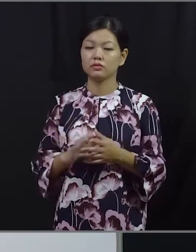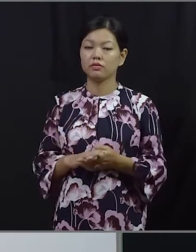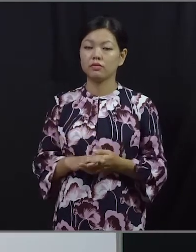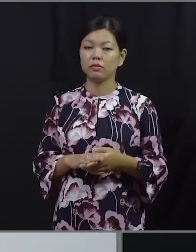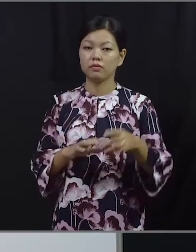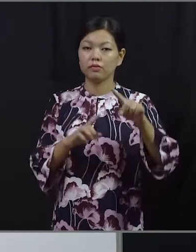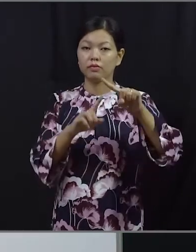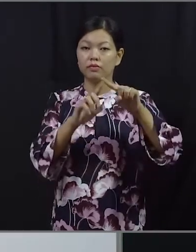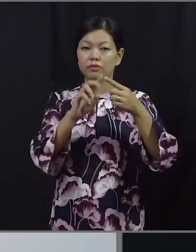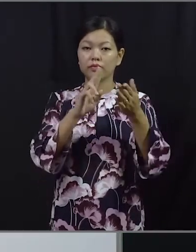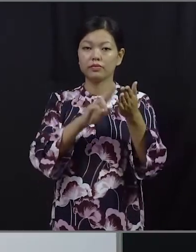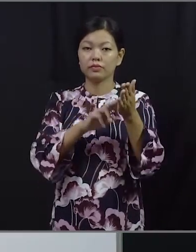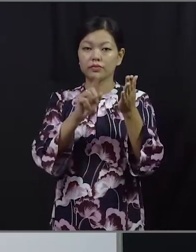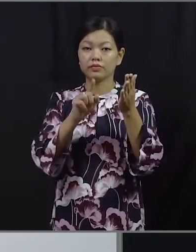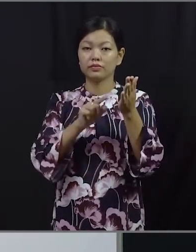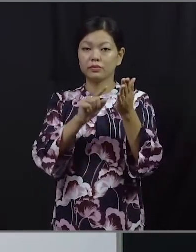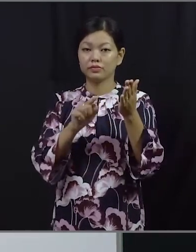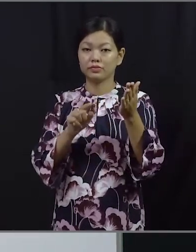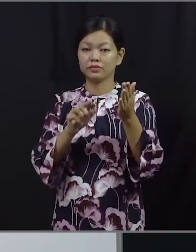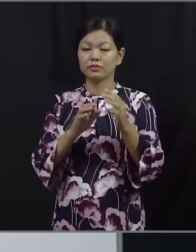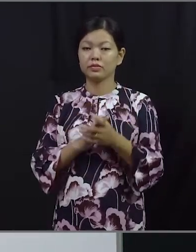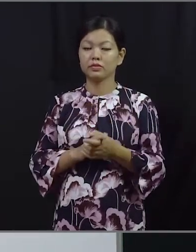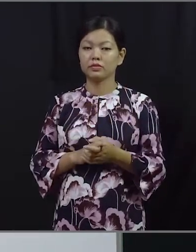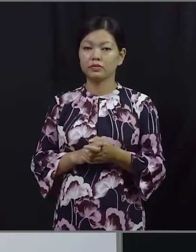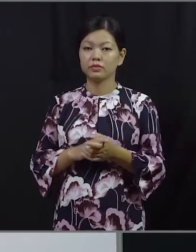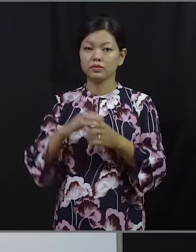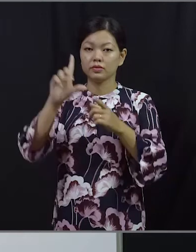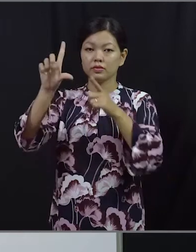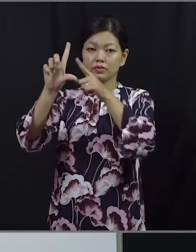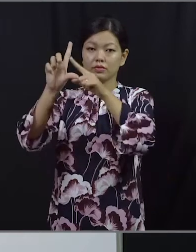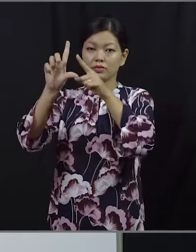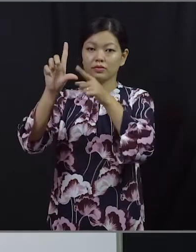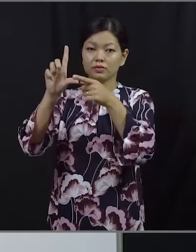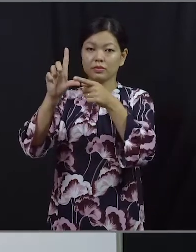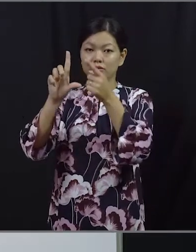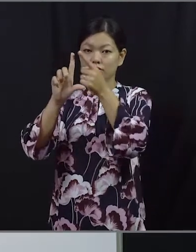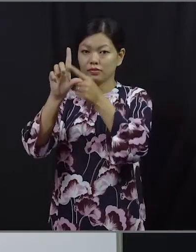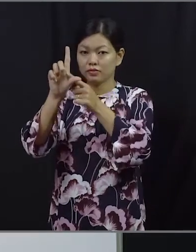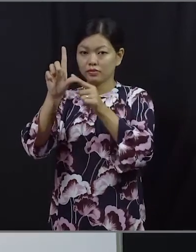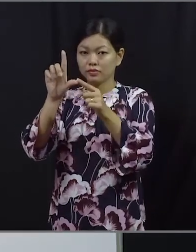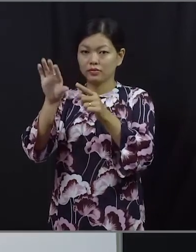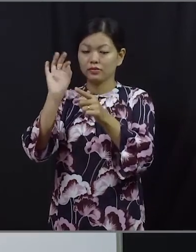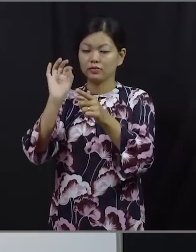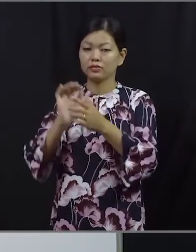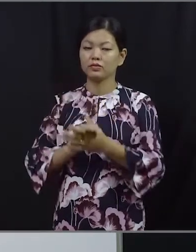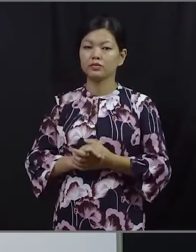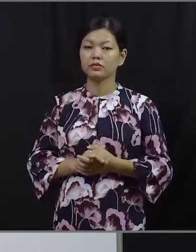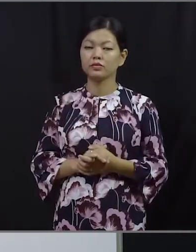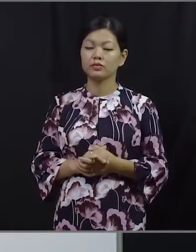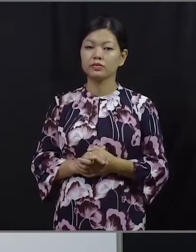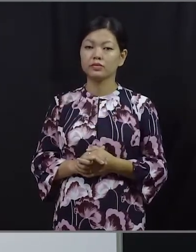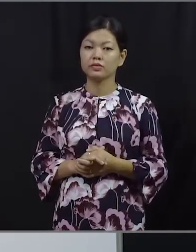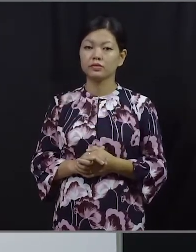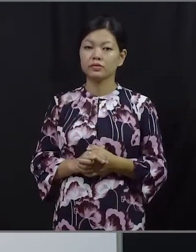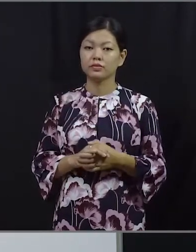alpha, let's assume the triangle A dash, B dash and C. Okay, so from triangle A dash, B dash by C perpendicular by base, so that